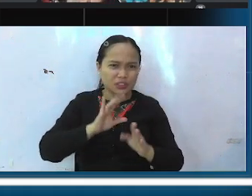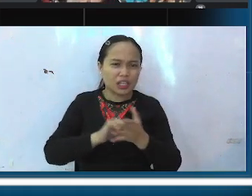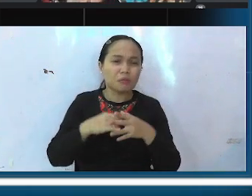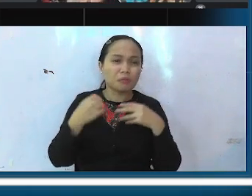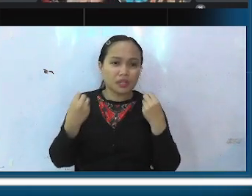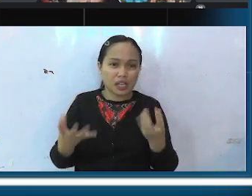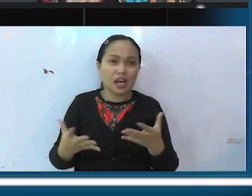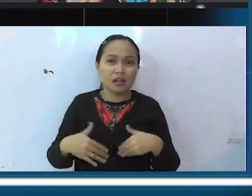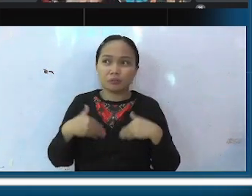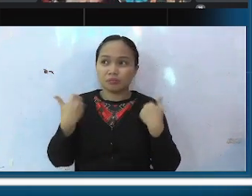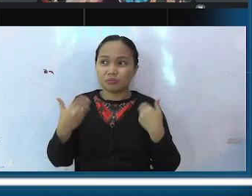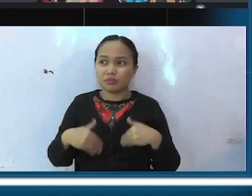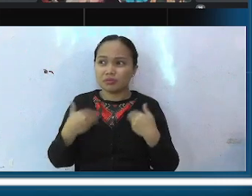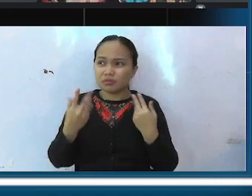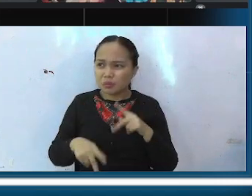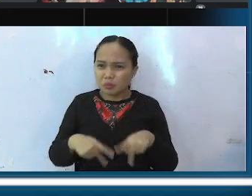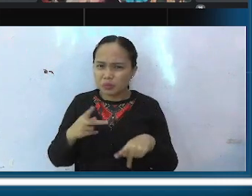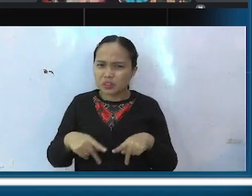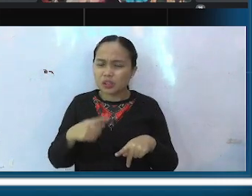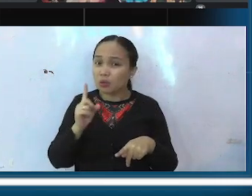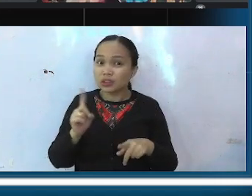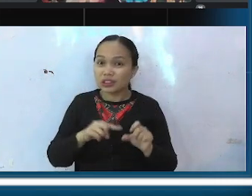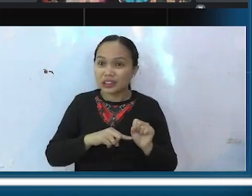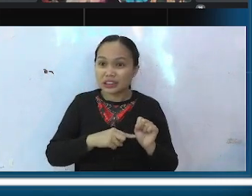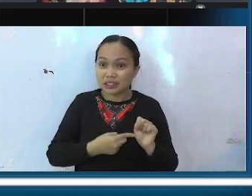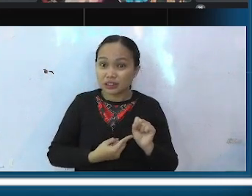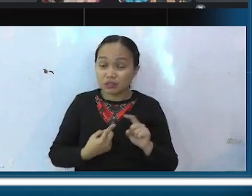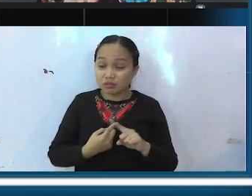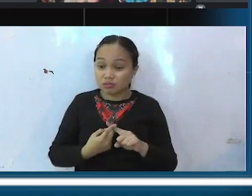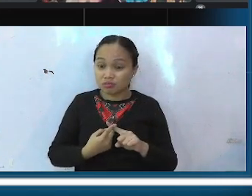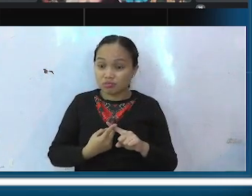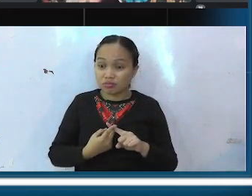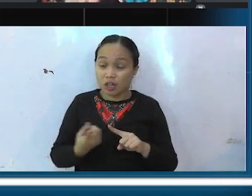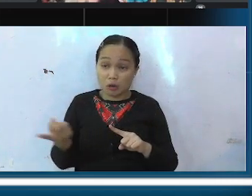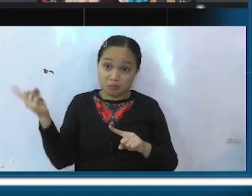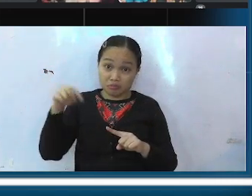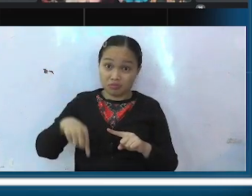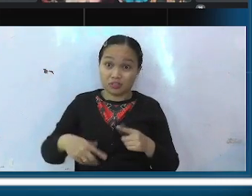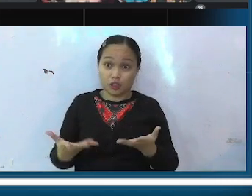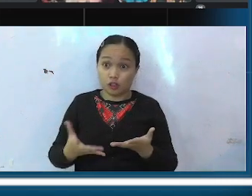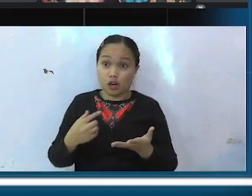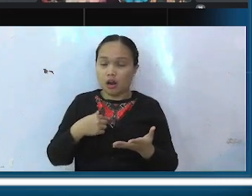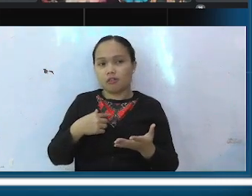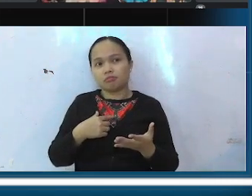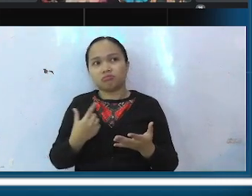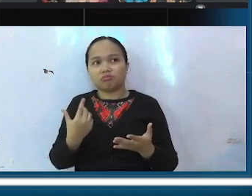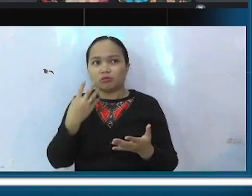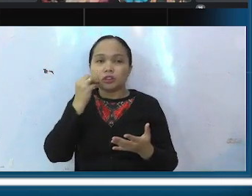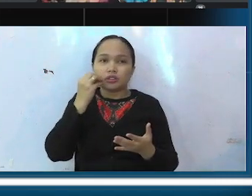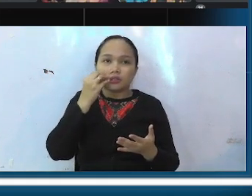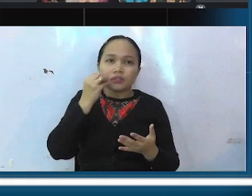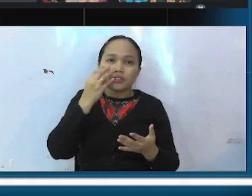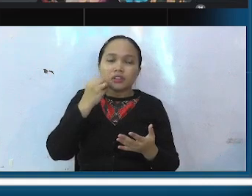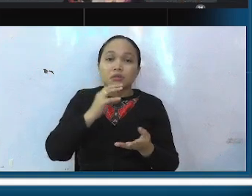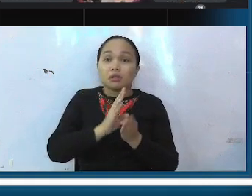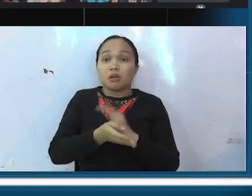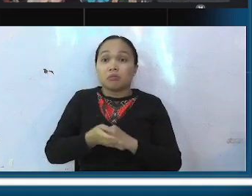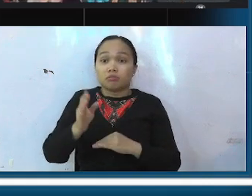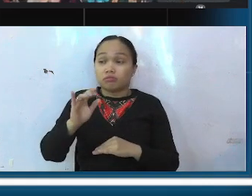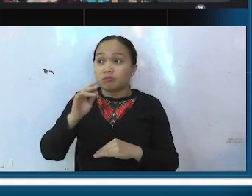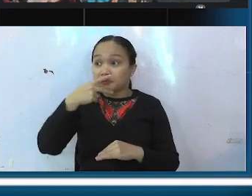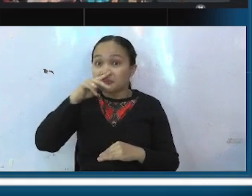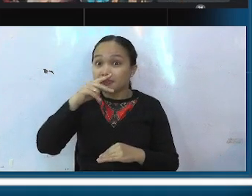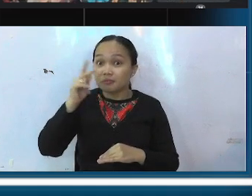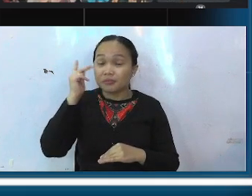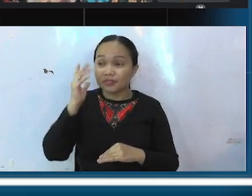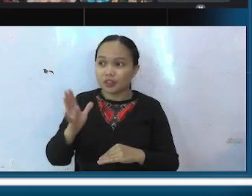people, they started to be in this church. I've been a junior church pastor for how many years? They